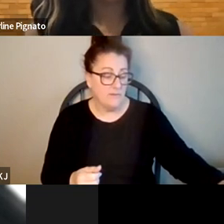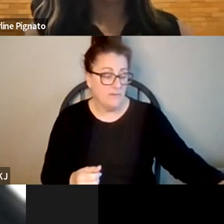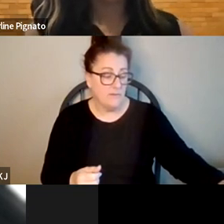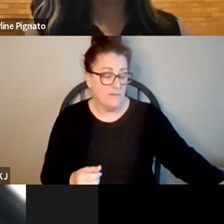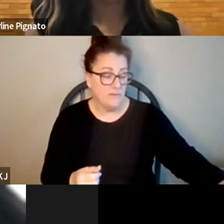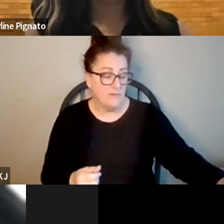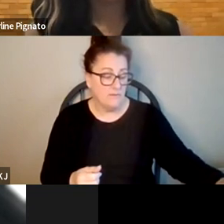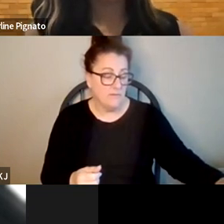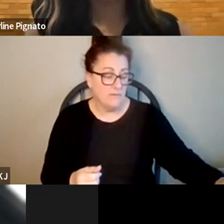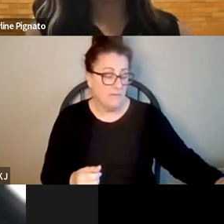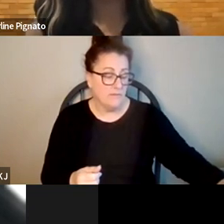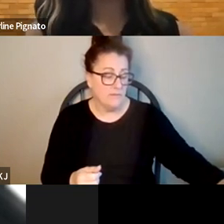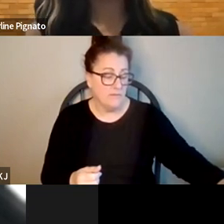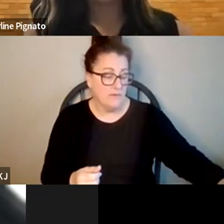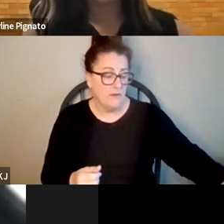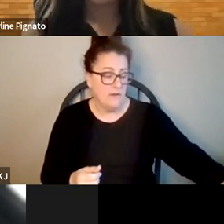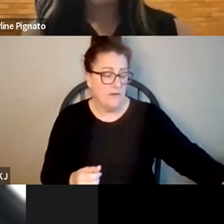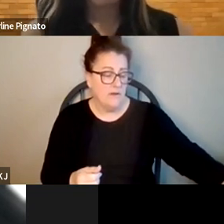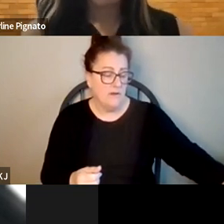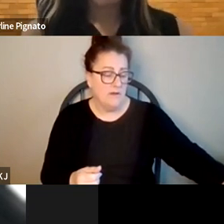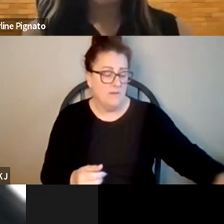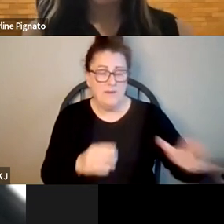out 50% one. You know what I mean? So